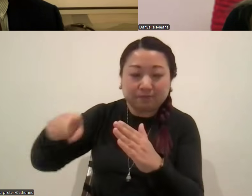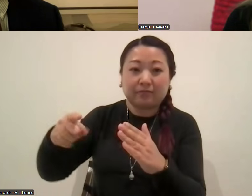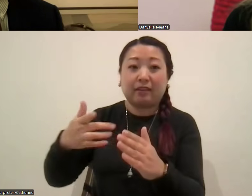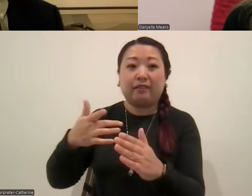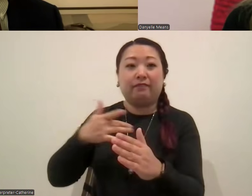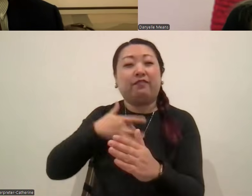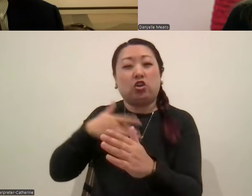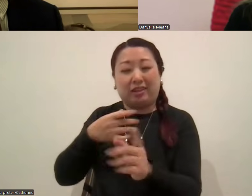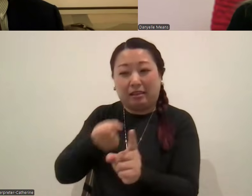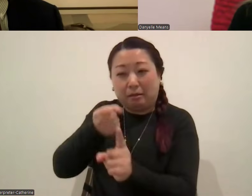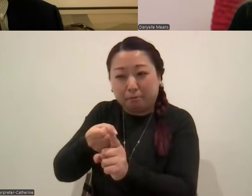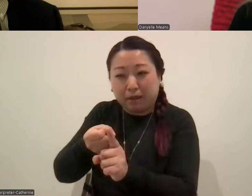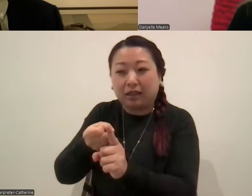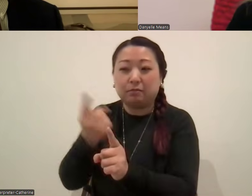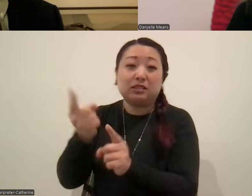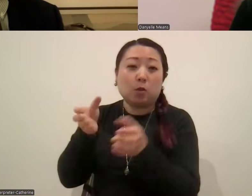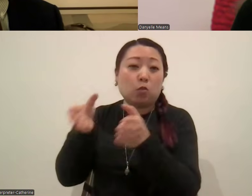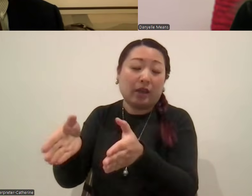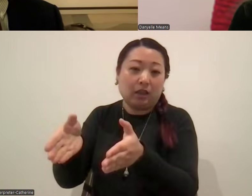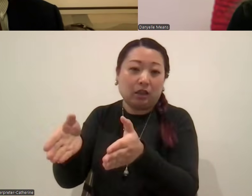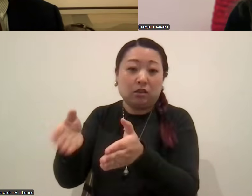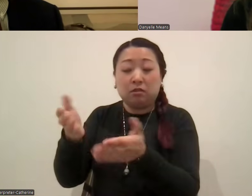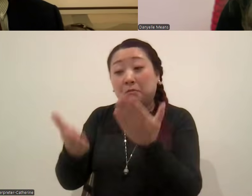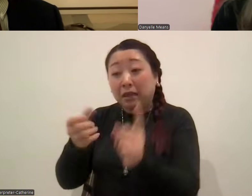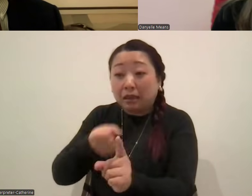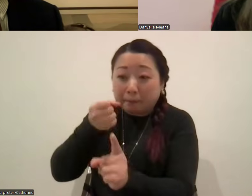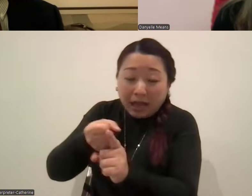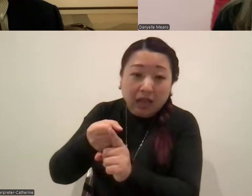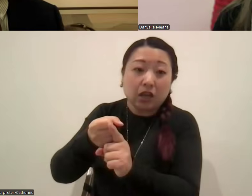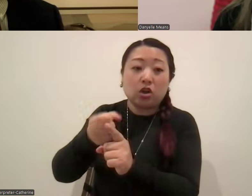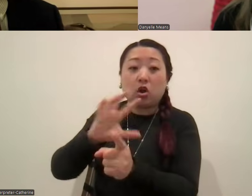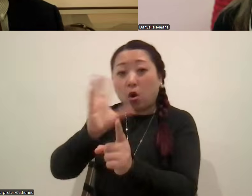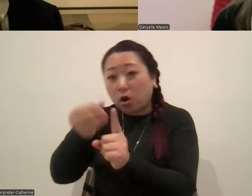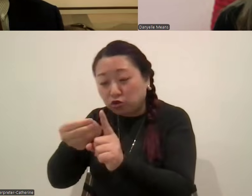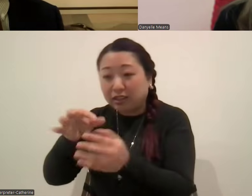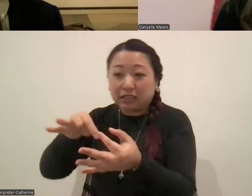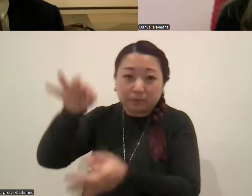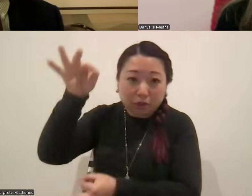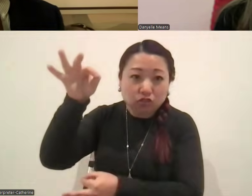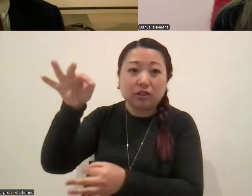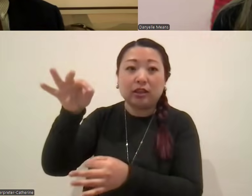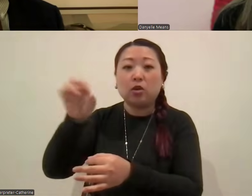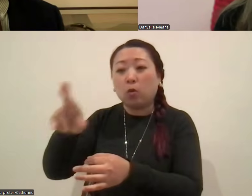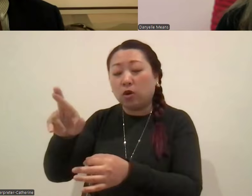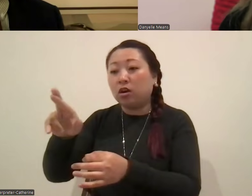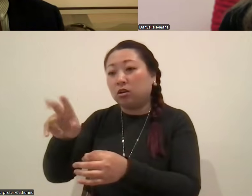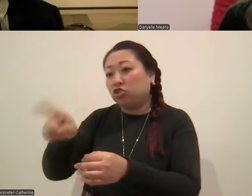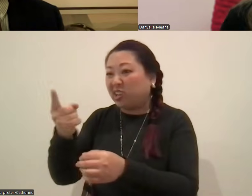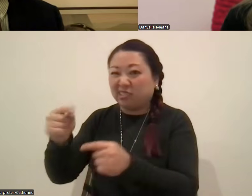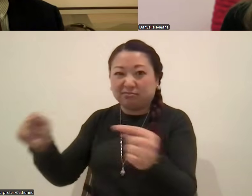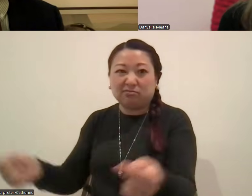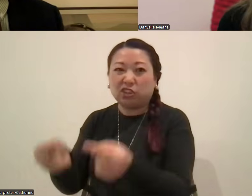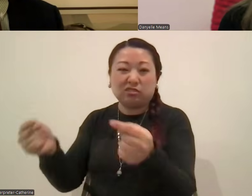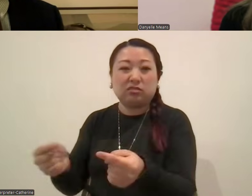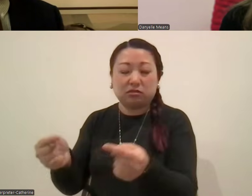them, whether it's culturally, spiritually, or just in a way of hurt. And so to